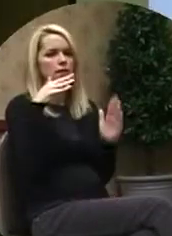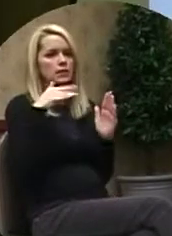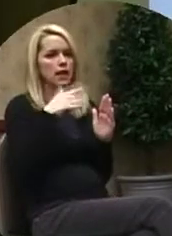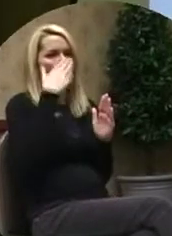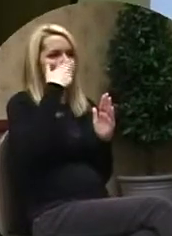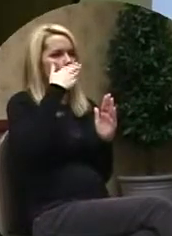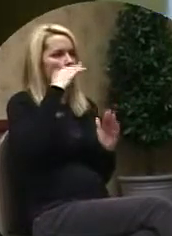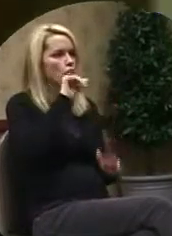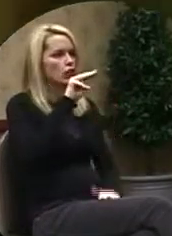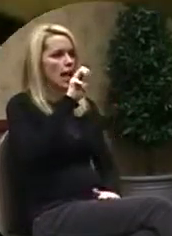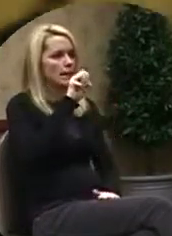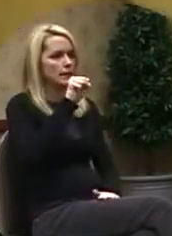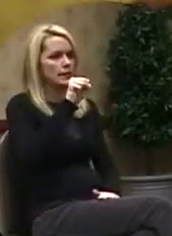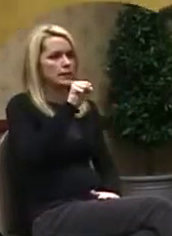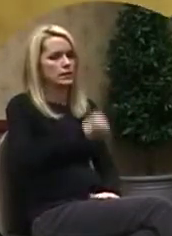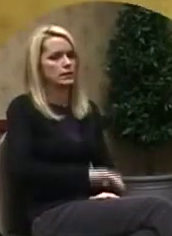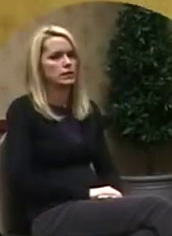study James?